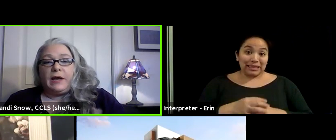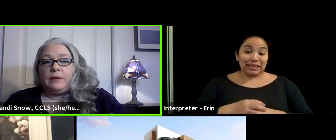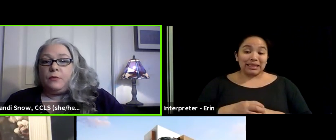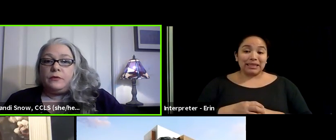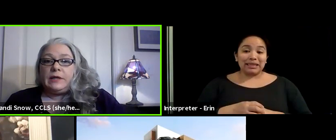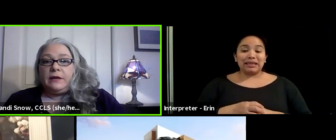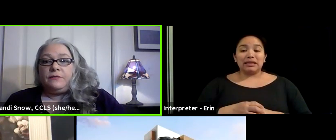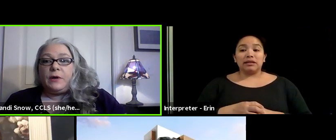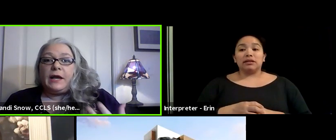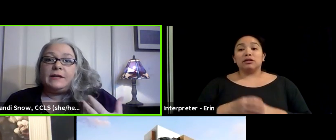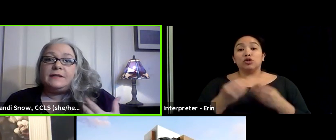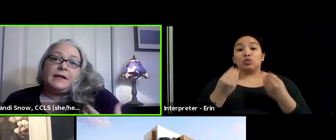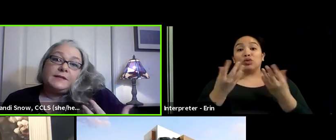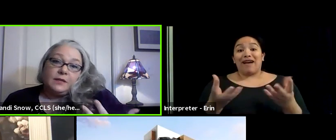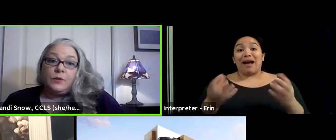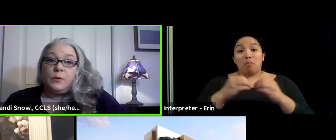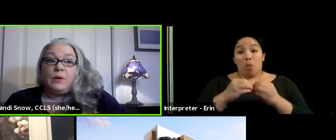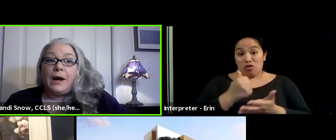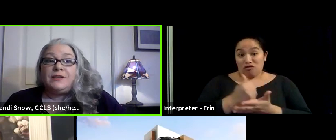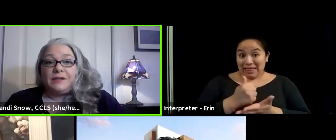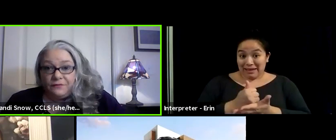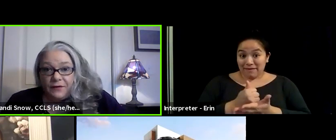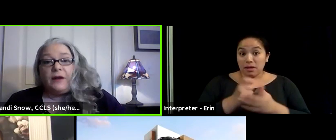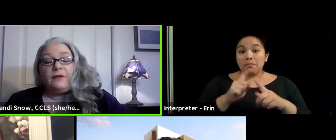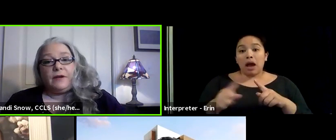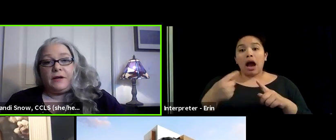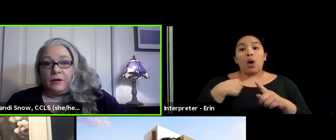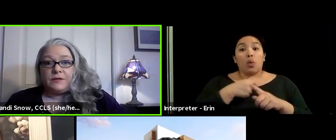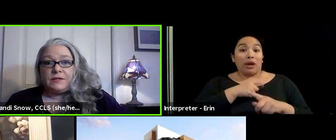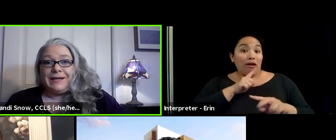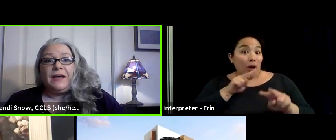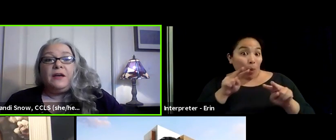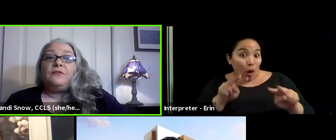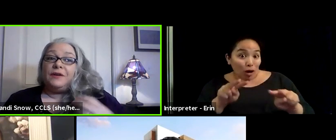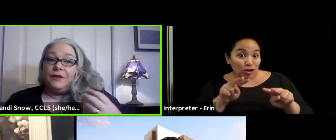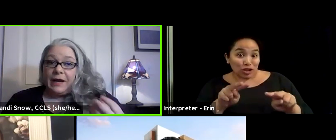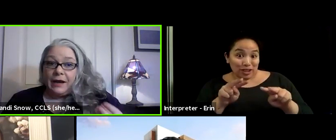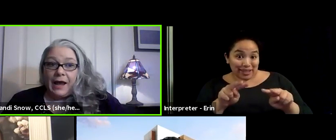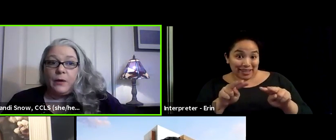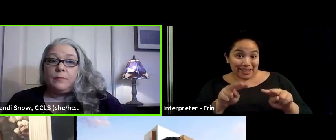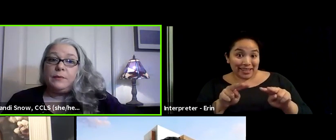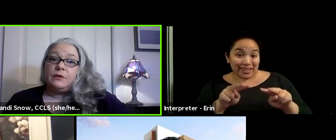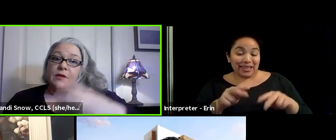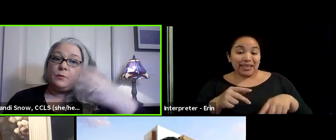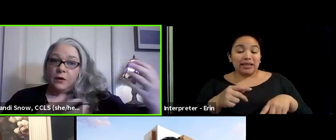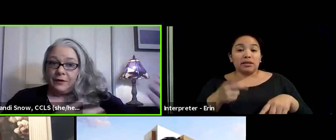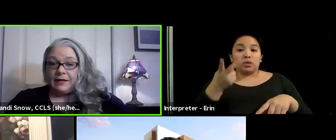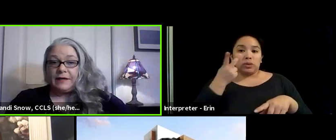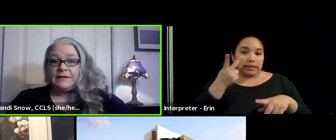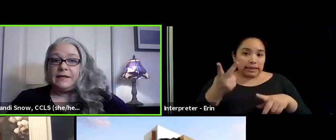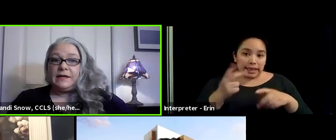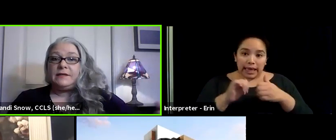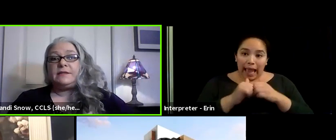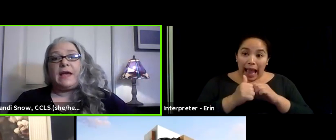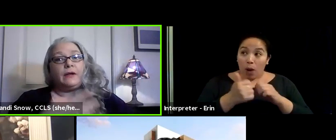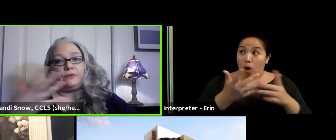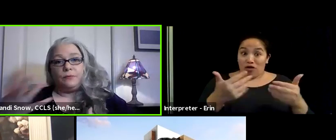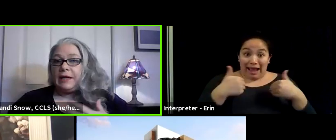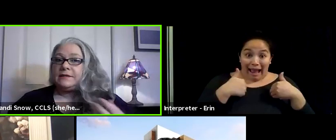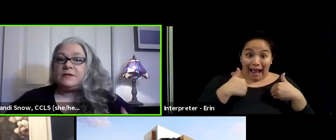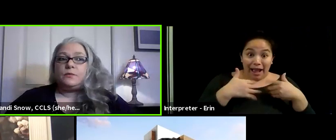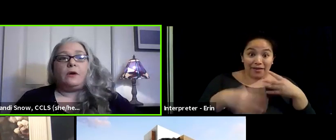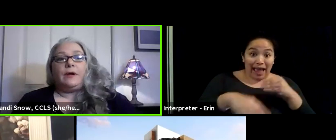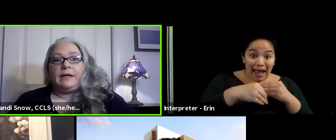to provide more relief. What I can say is that we will be watching it very, very closely, figuring out how it builds on what already exists, how